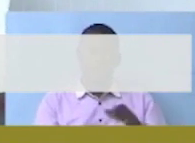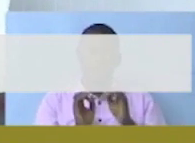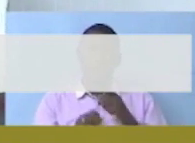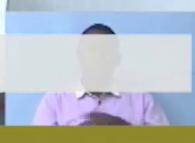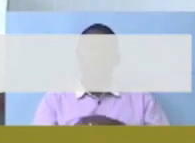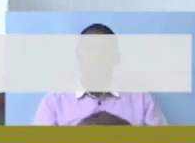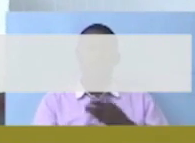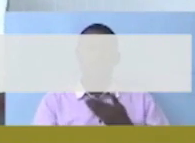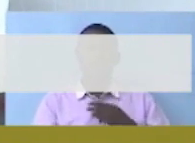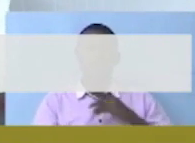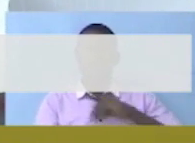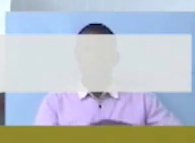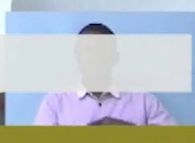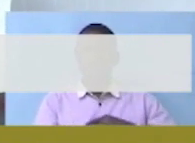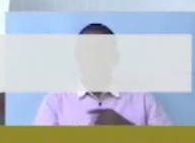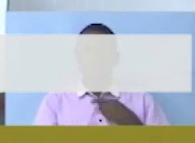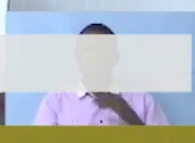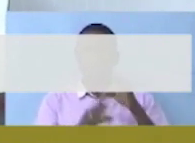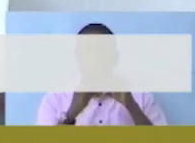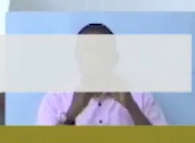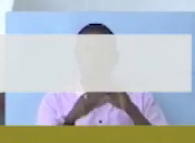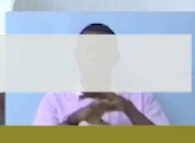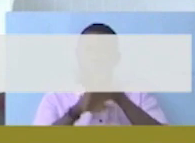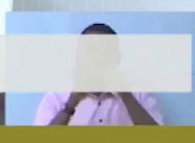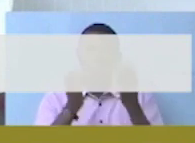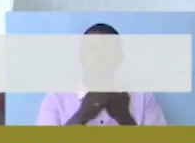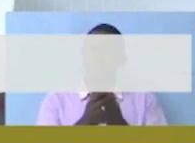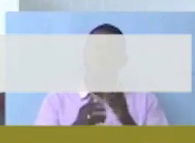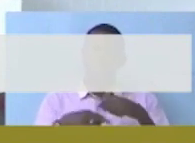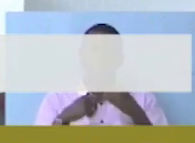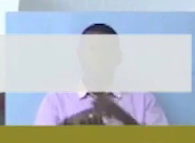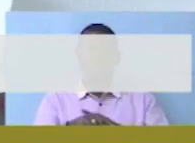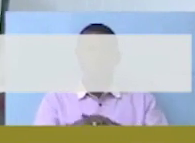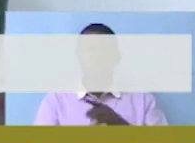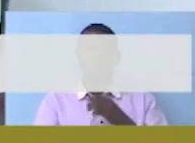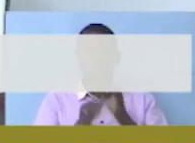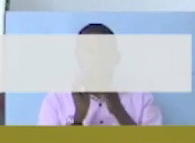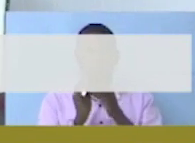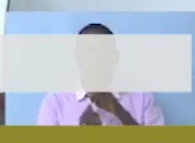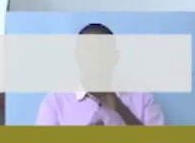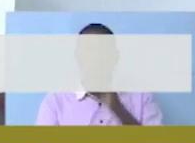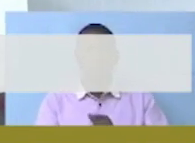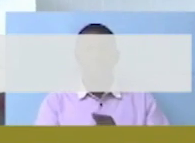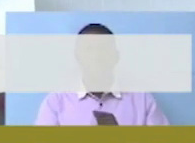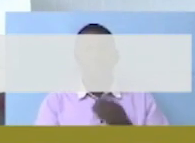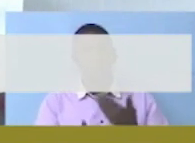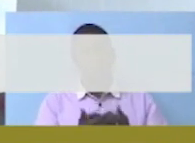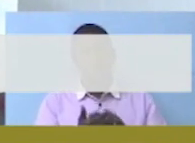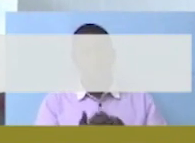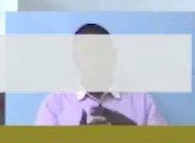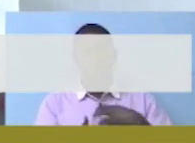Balde, Balo Kante, and Mamoudou Diallo. Foday Barry moved from police to the NIA in 1995 as head of operations. In